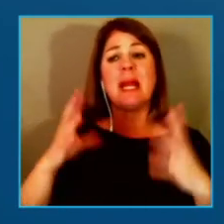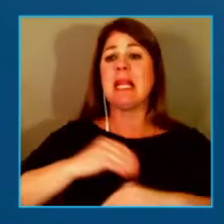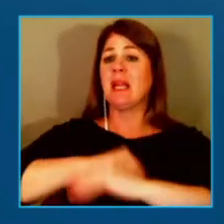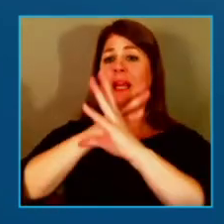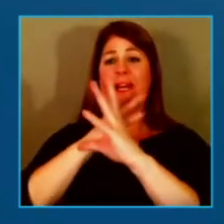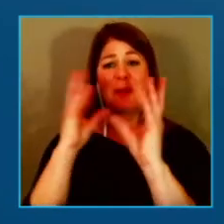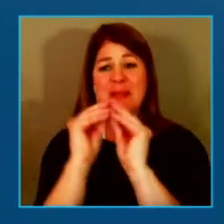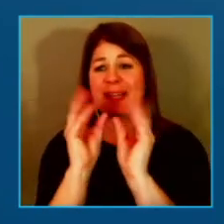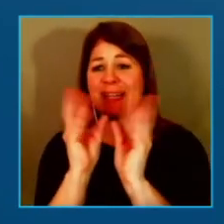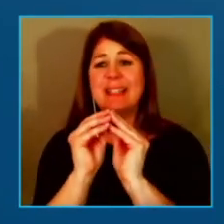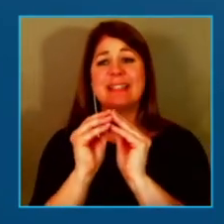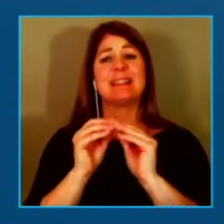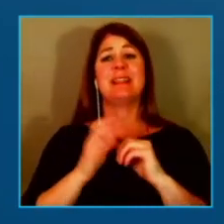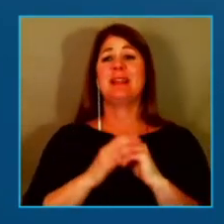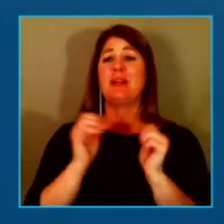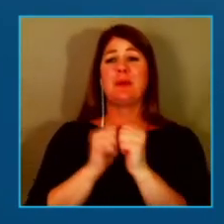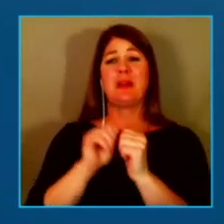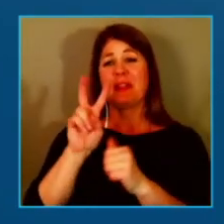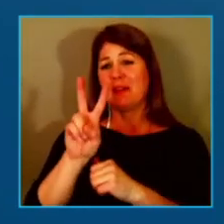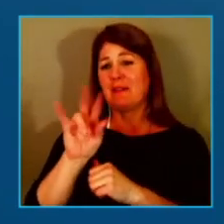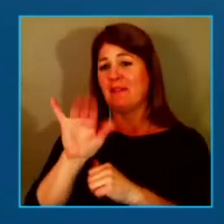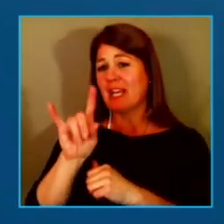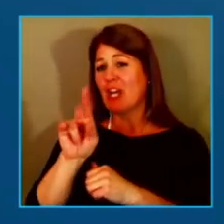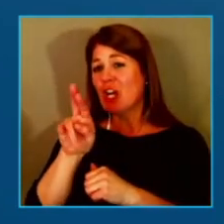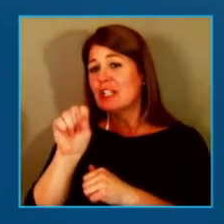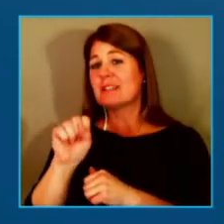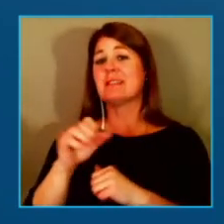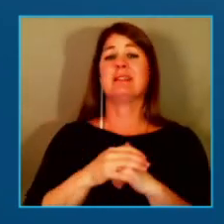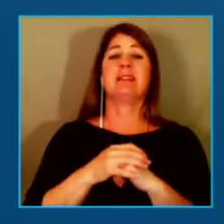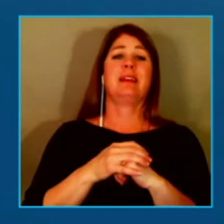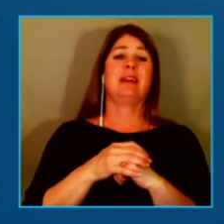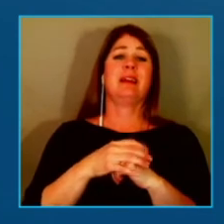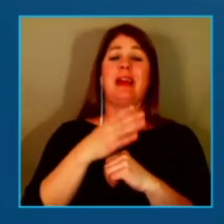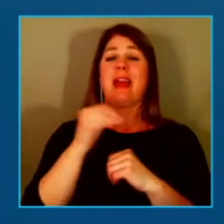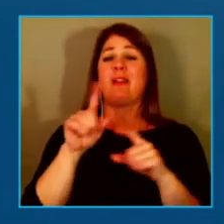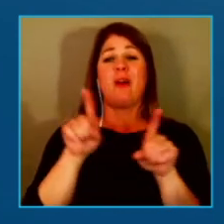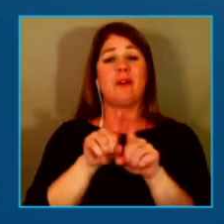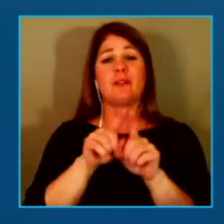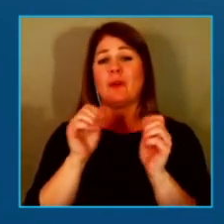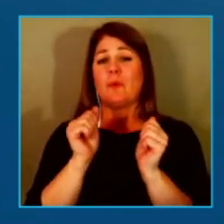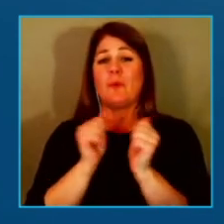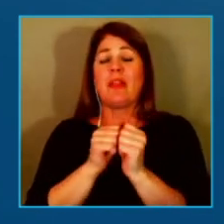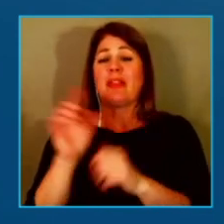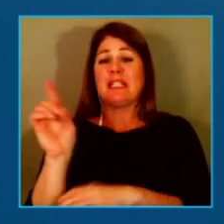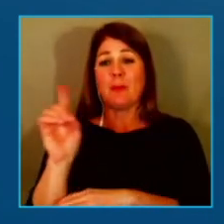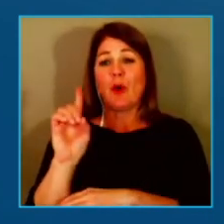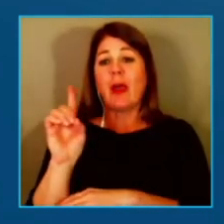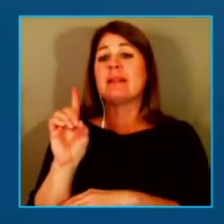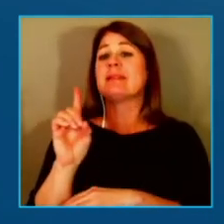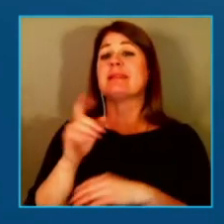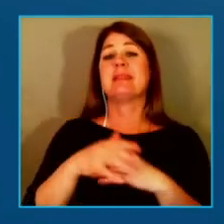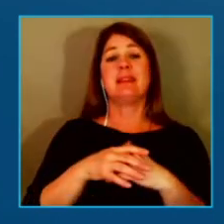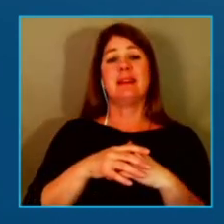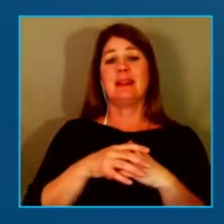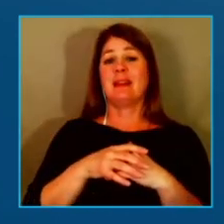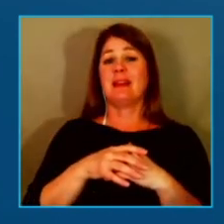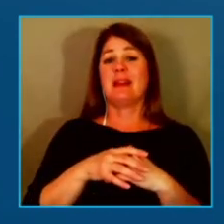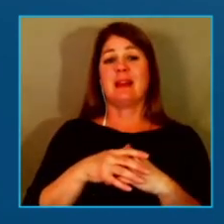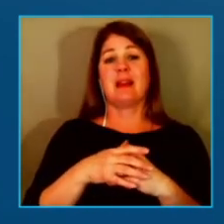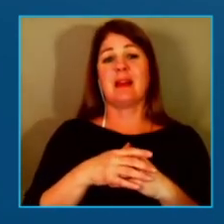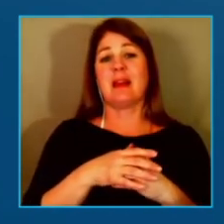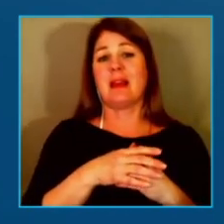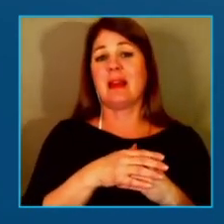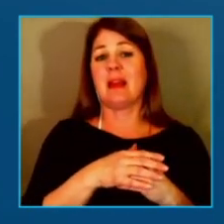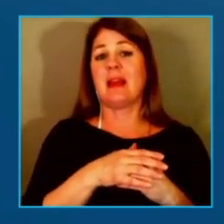both Ms. Vickers and the grassroots Democrats, as they call themselves, and Chair Biafora and her